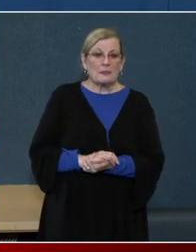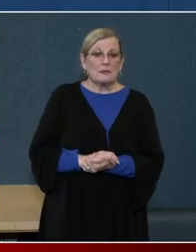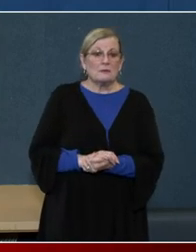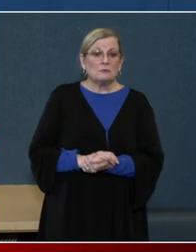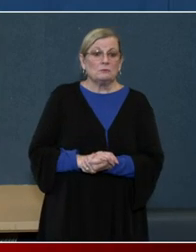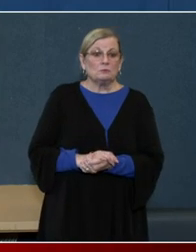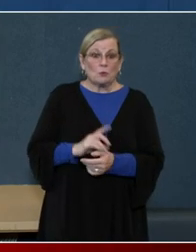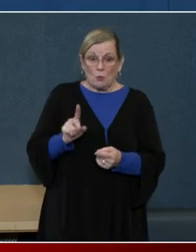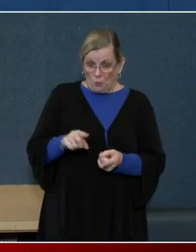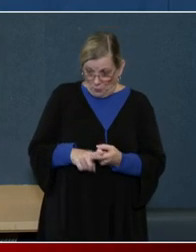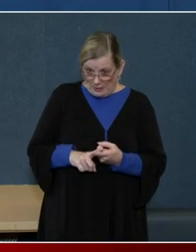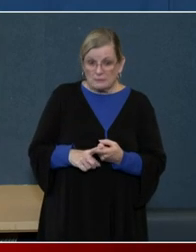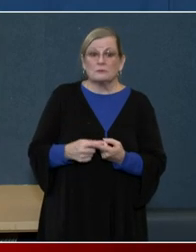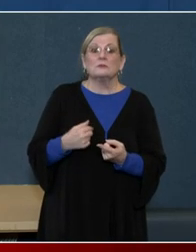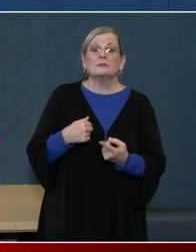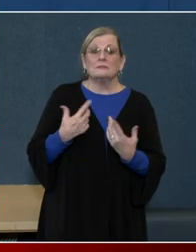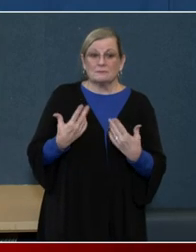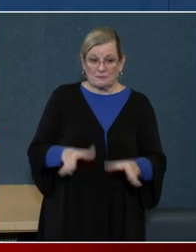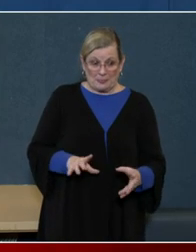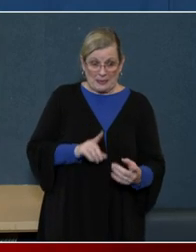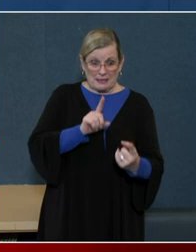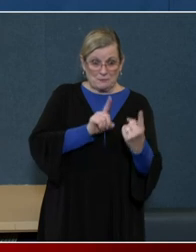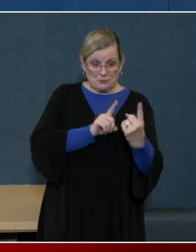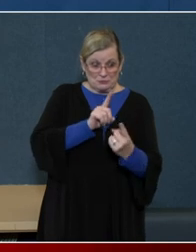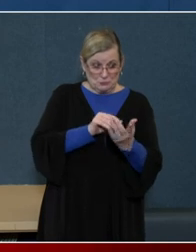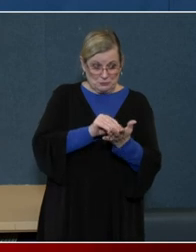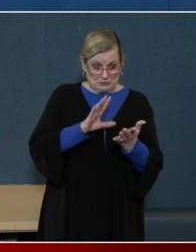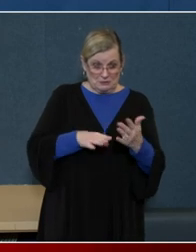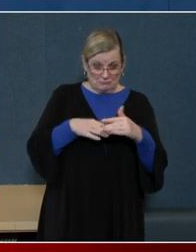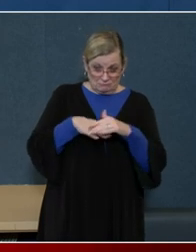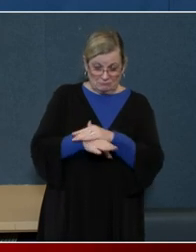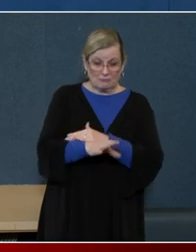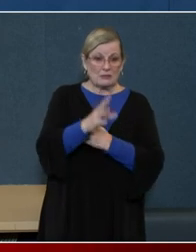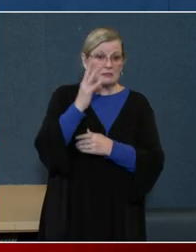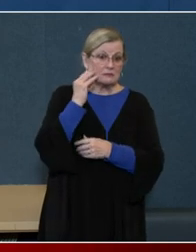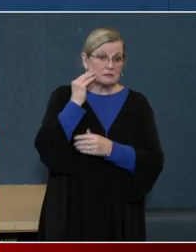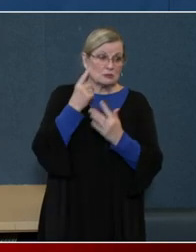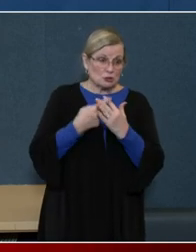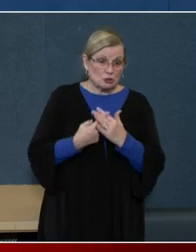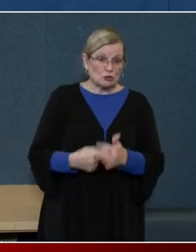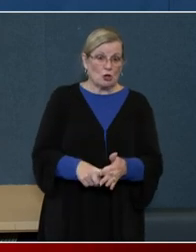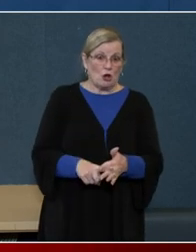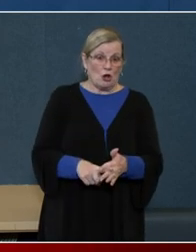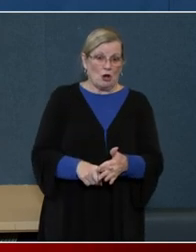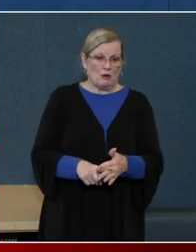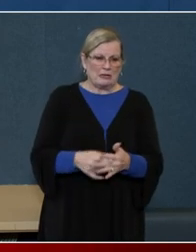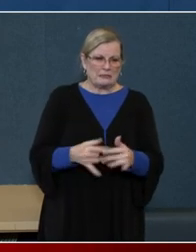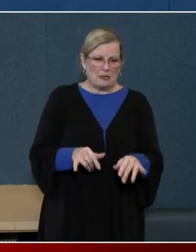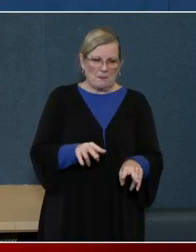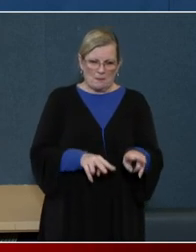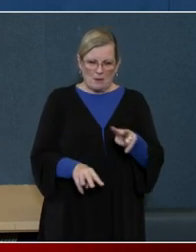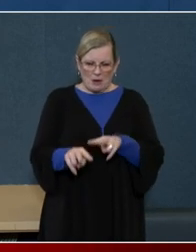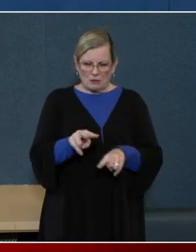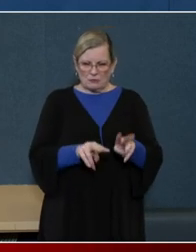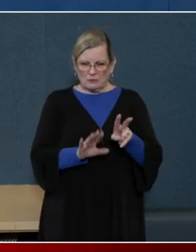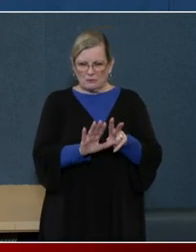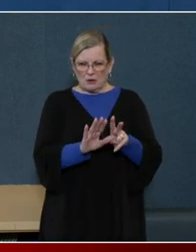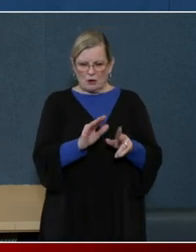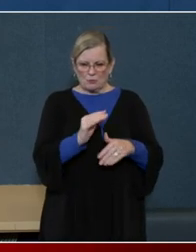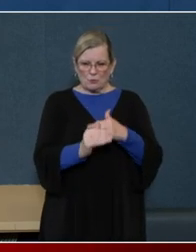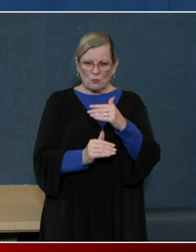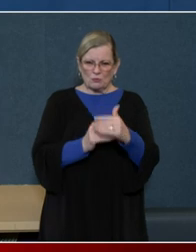in-person learning experiences, we'll continue to monitor the protocols and ensure that all of the PPE